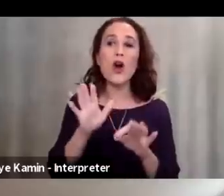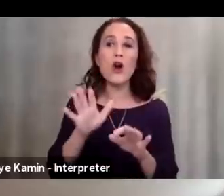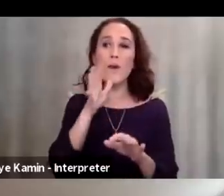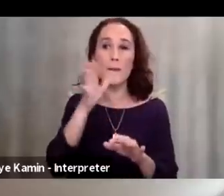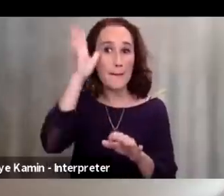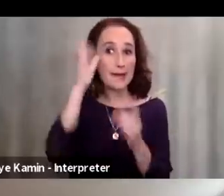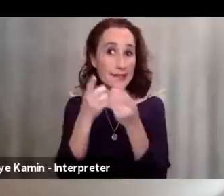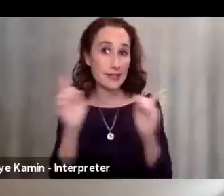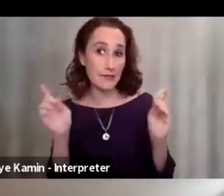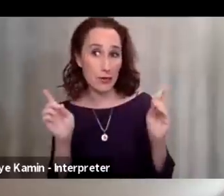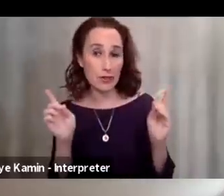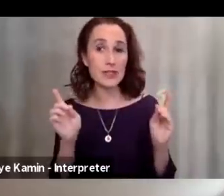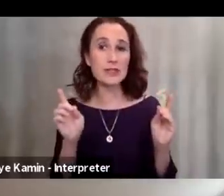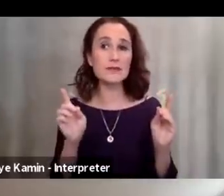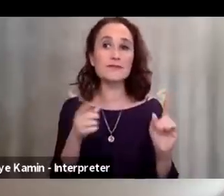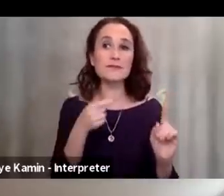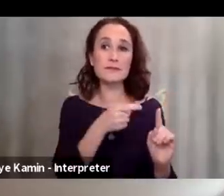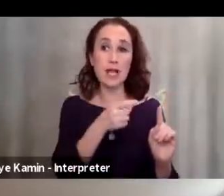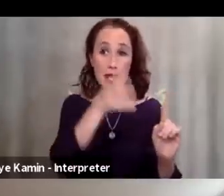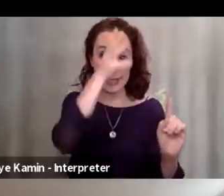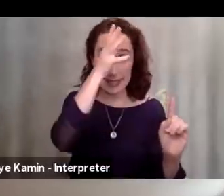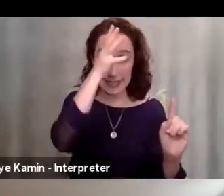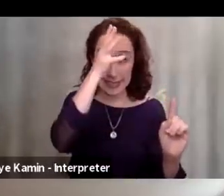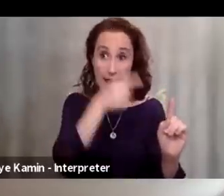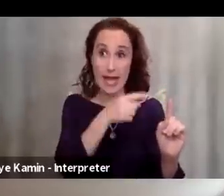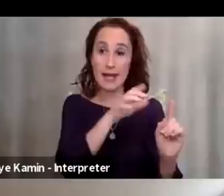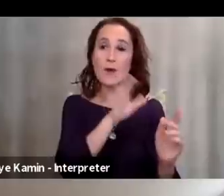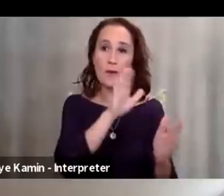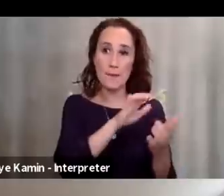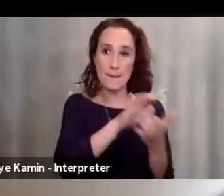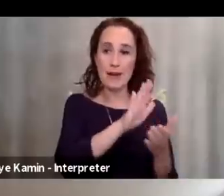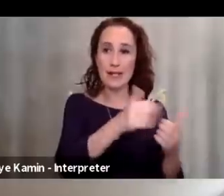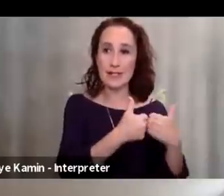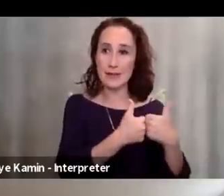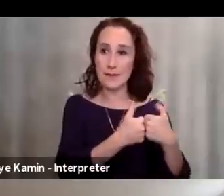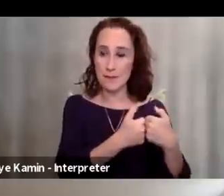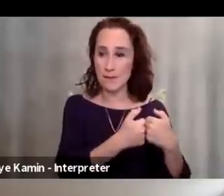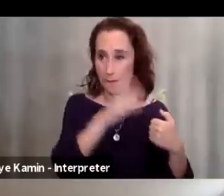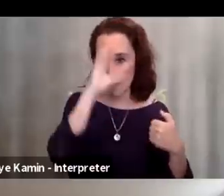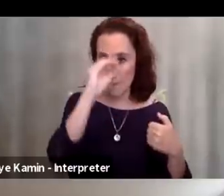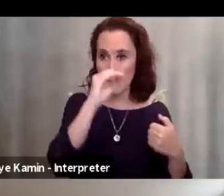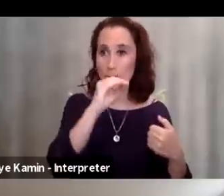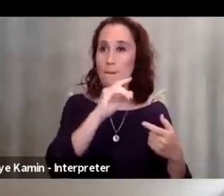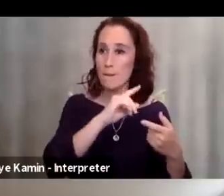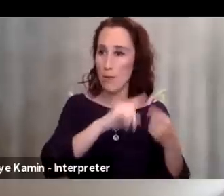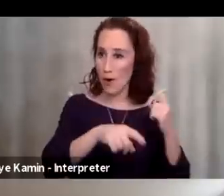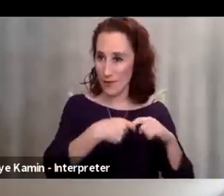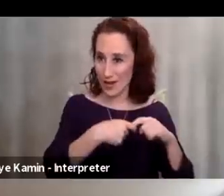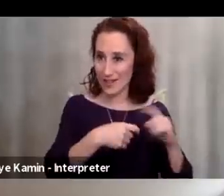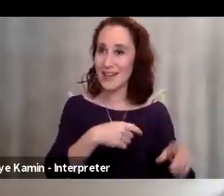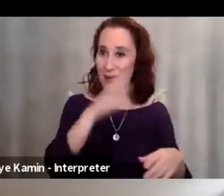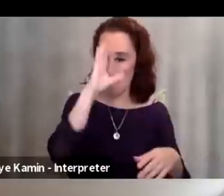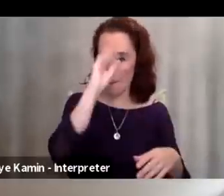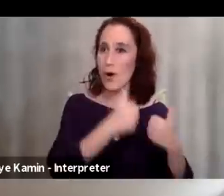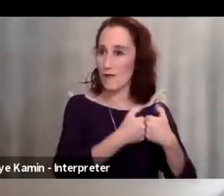divorced, and her dad is marrying his boyfriend. And this is big for Bee because